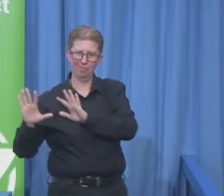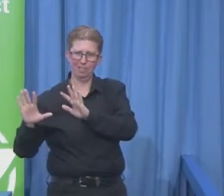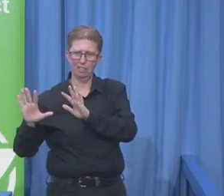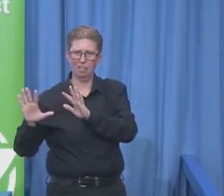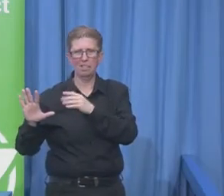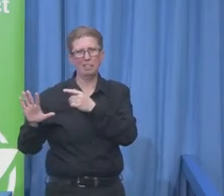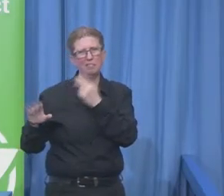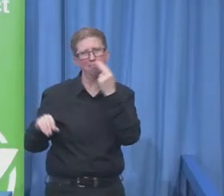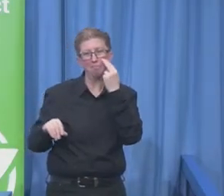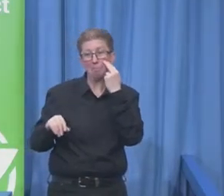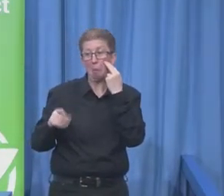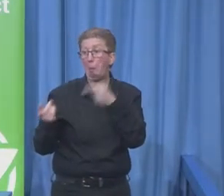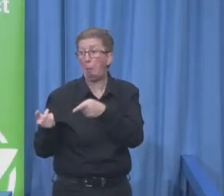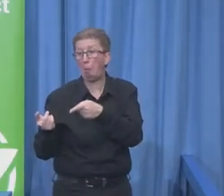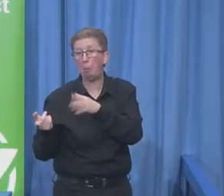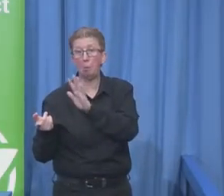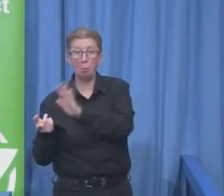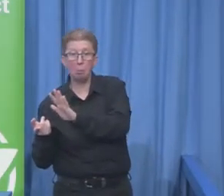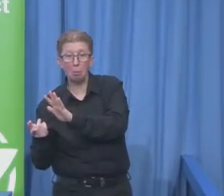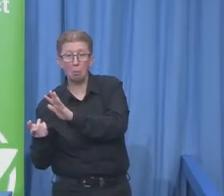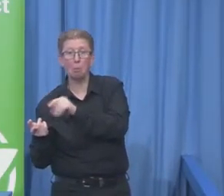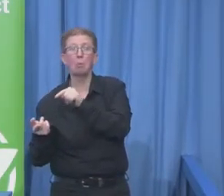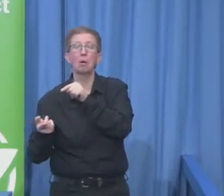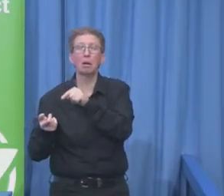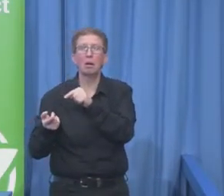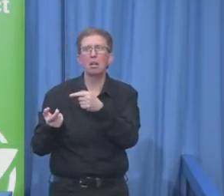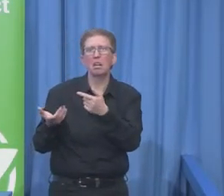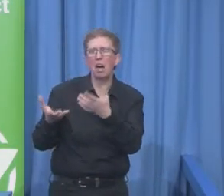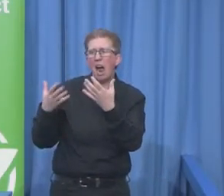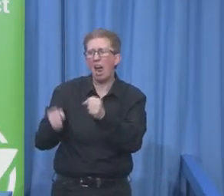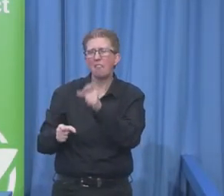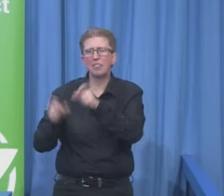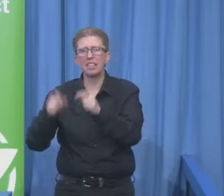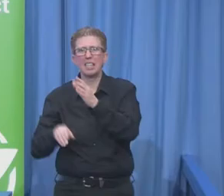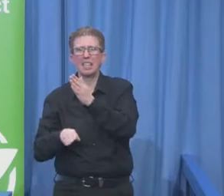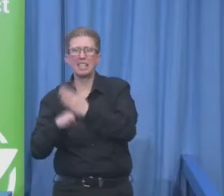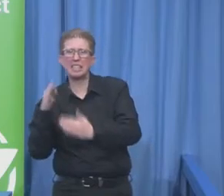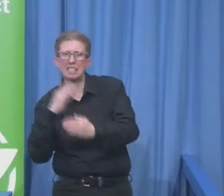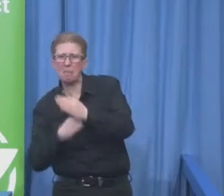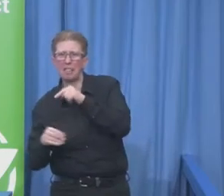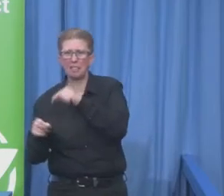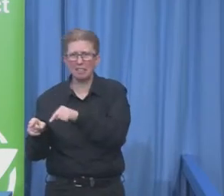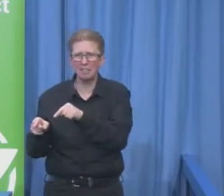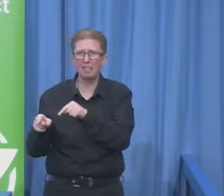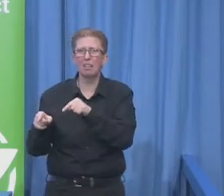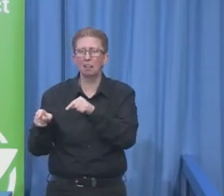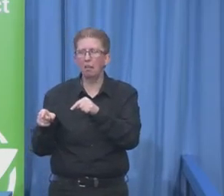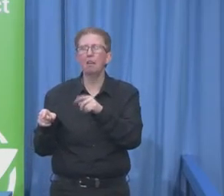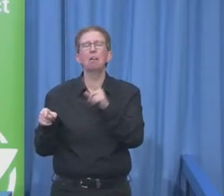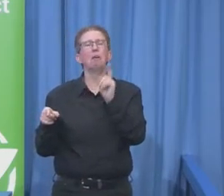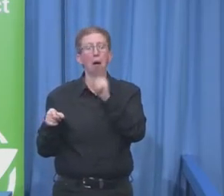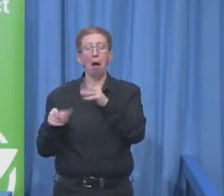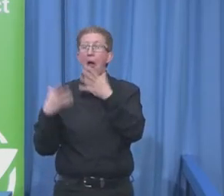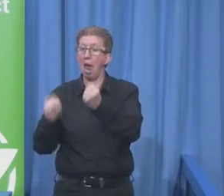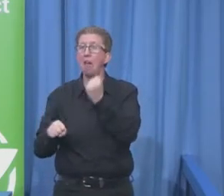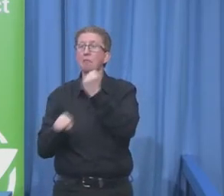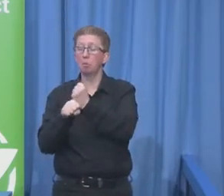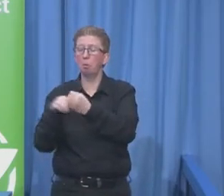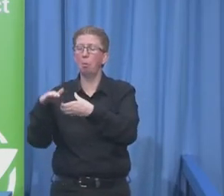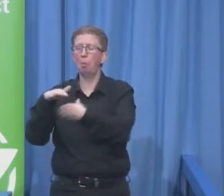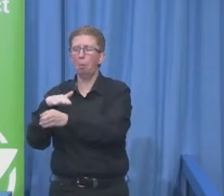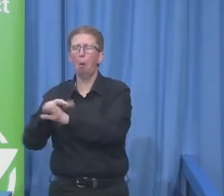them into permanent roles. We also look at horizontal mobility. A lot of candidates are happy moving,